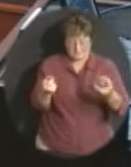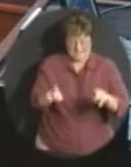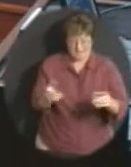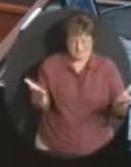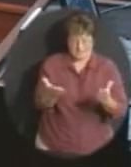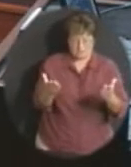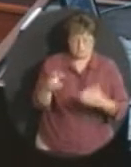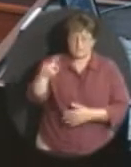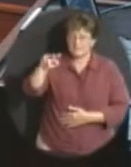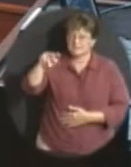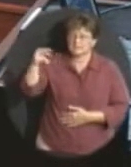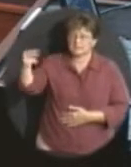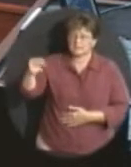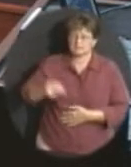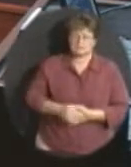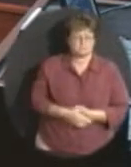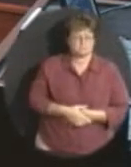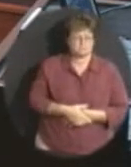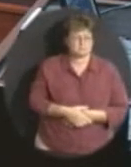Second.